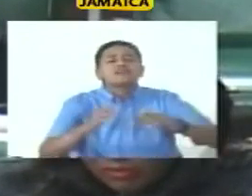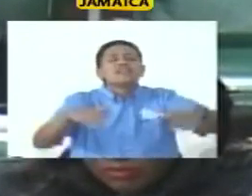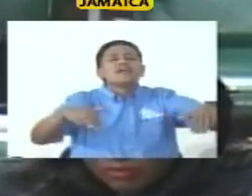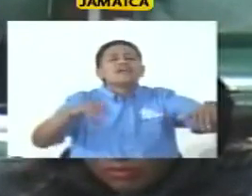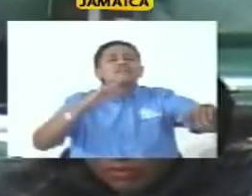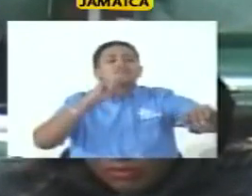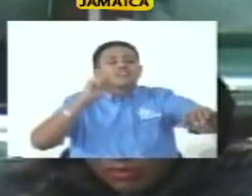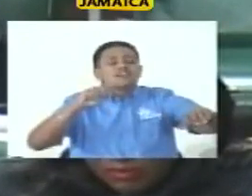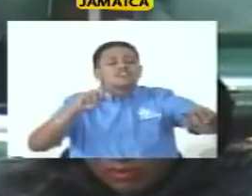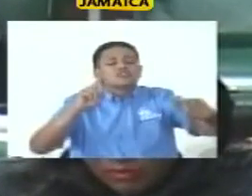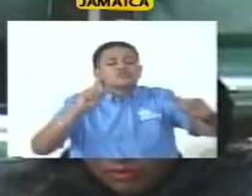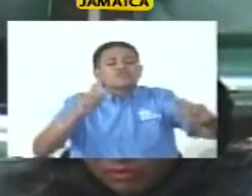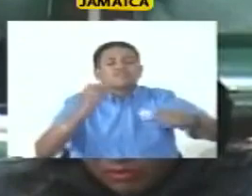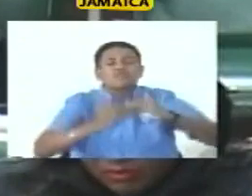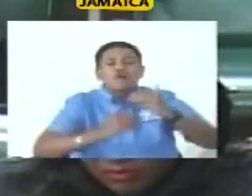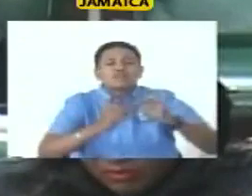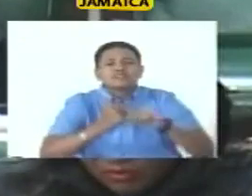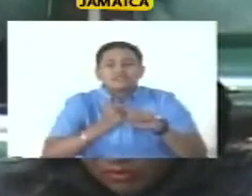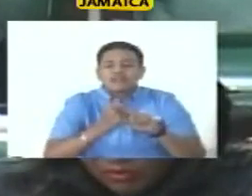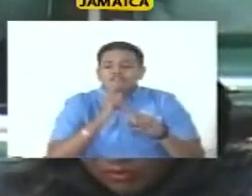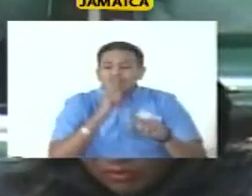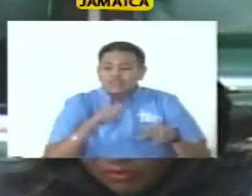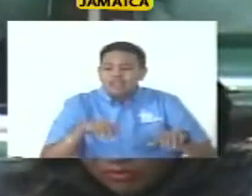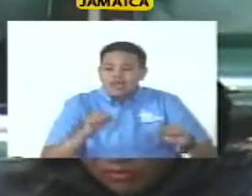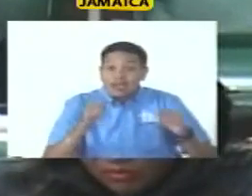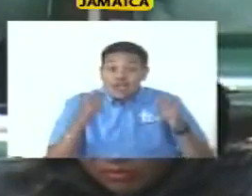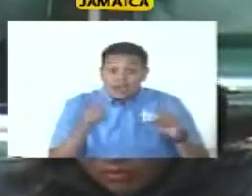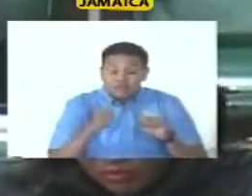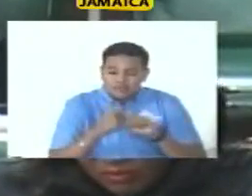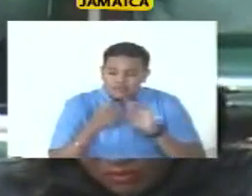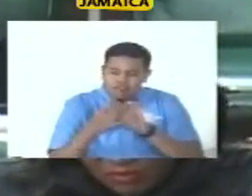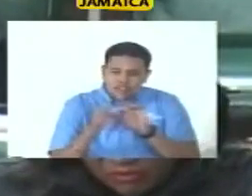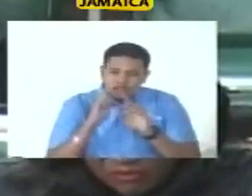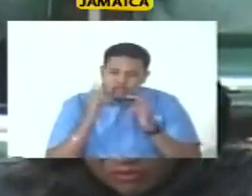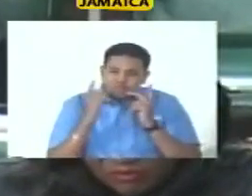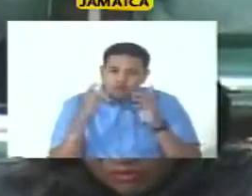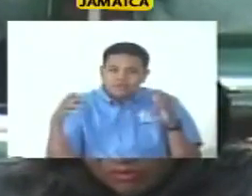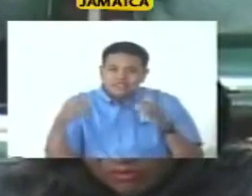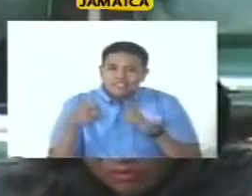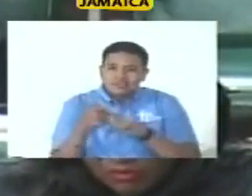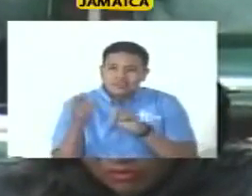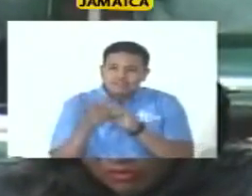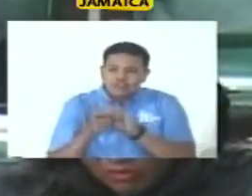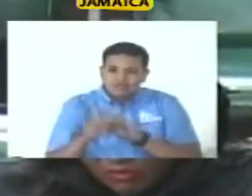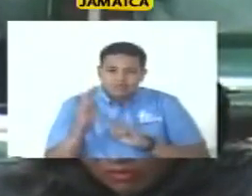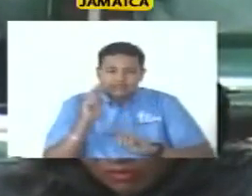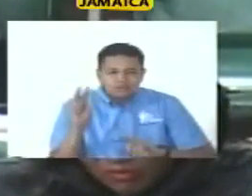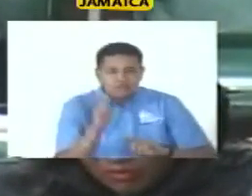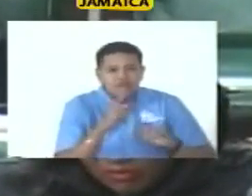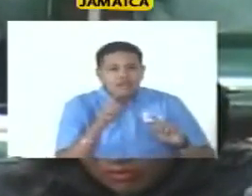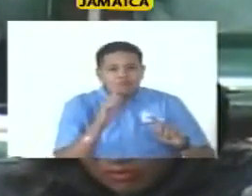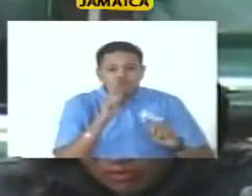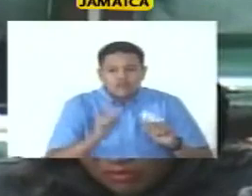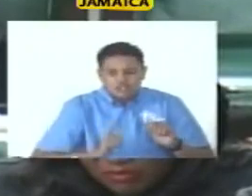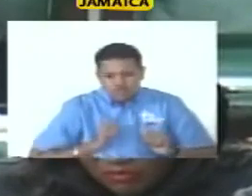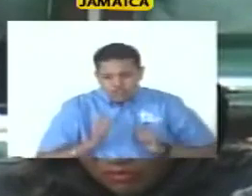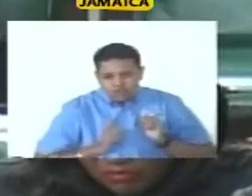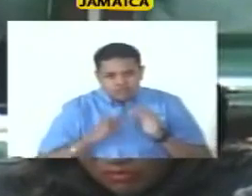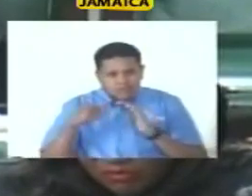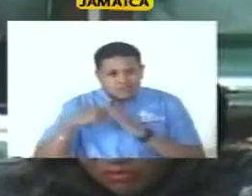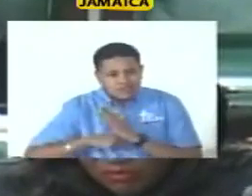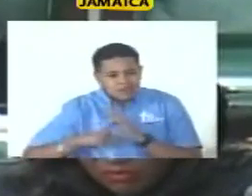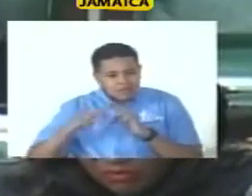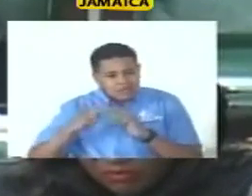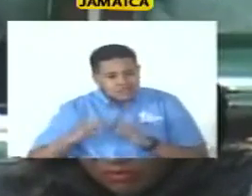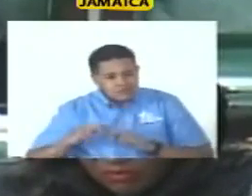a swift process, it's one that has to take place in the context of public sector transformation, and it's quite a rigorous assessment that is gone through